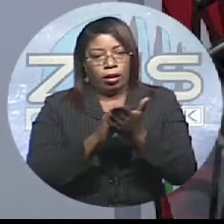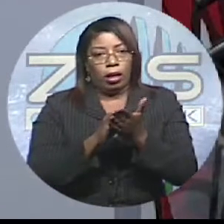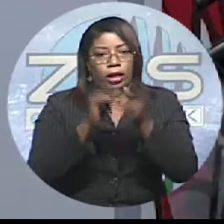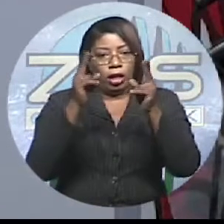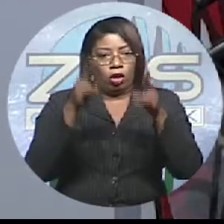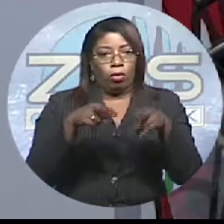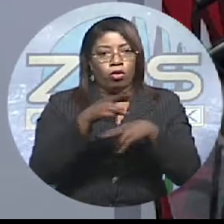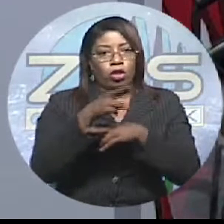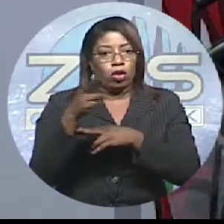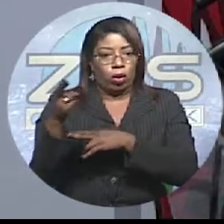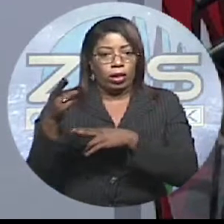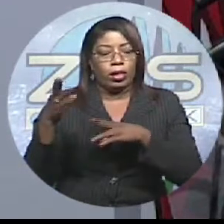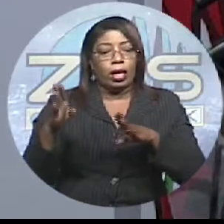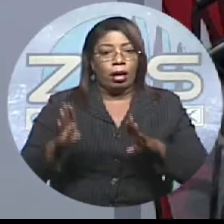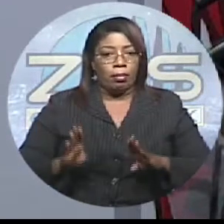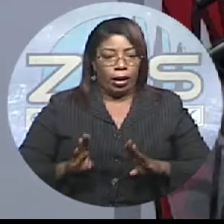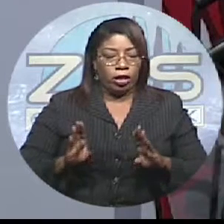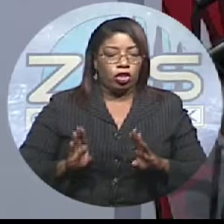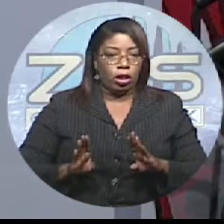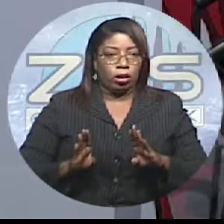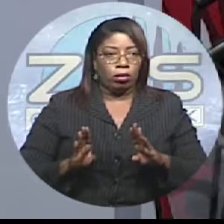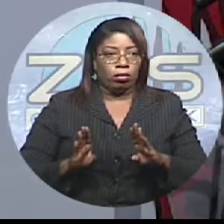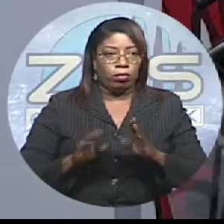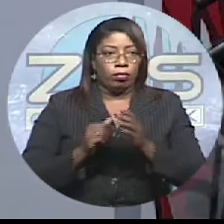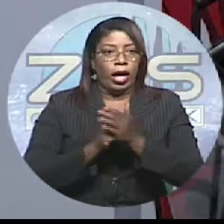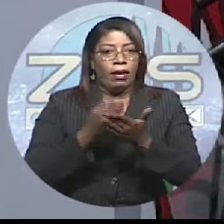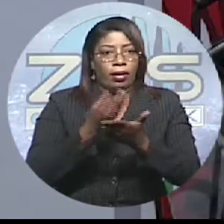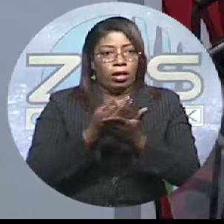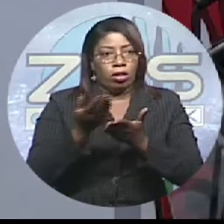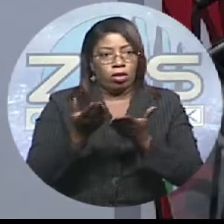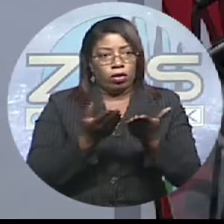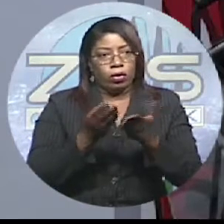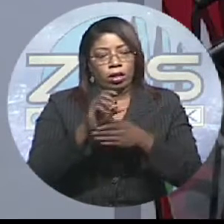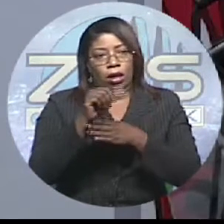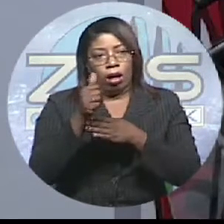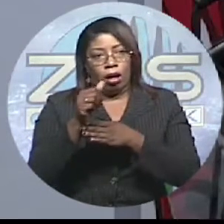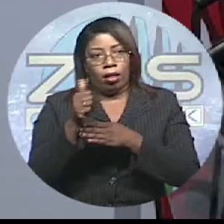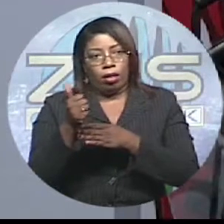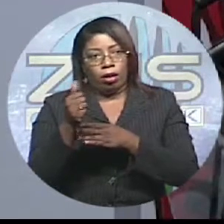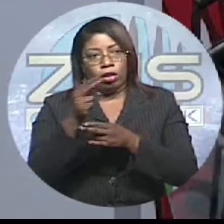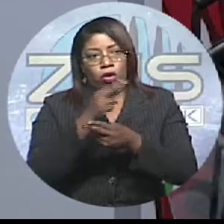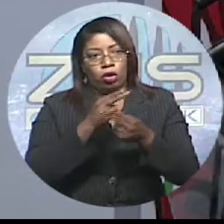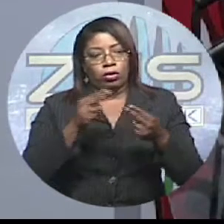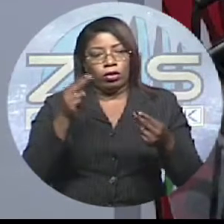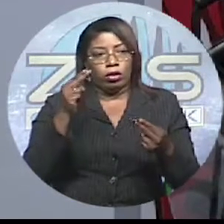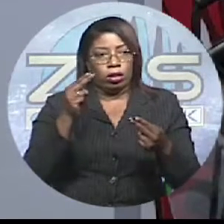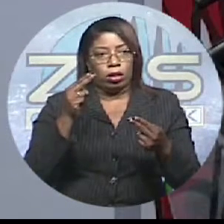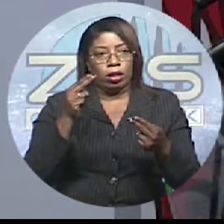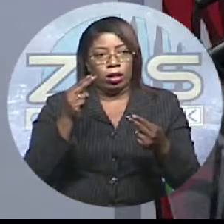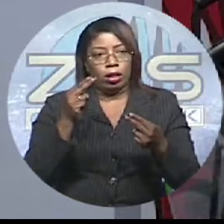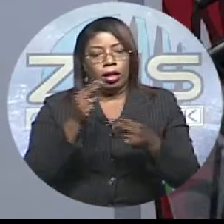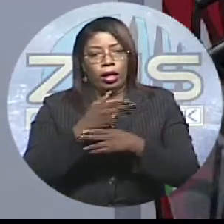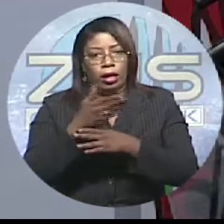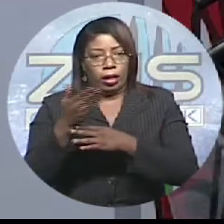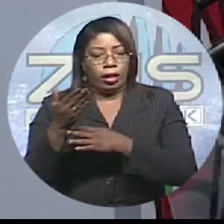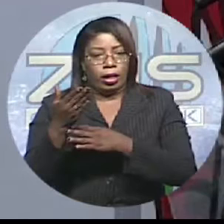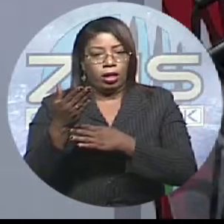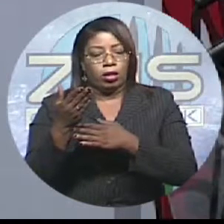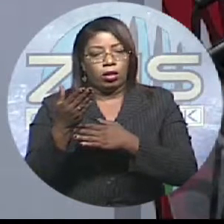management, and financial administration, along with a host of other university-level